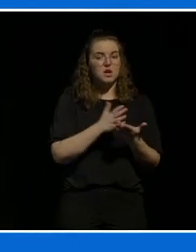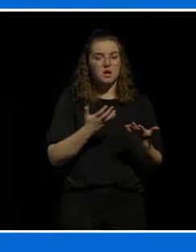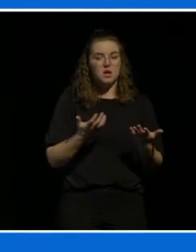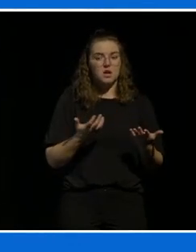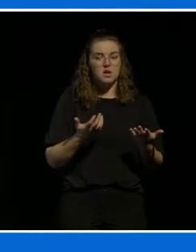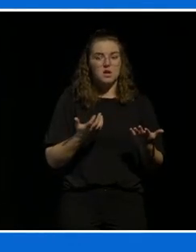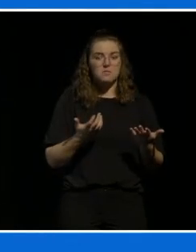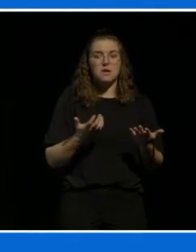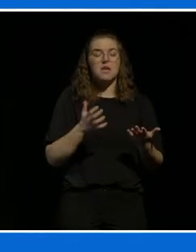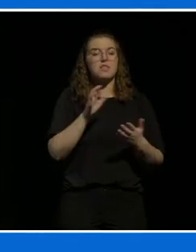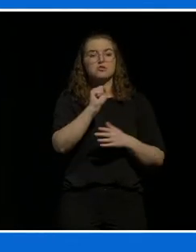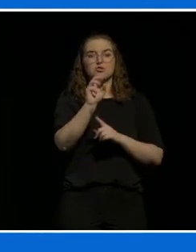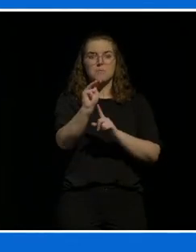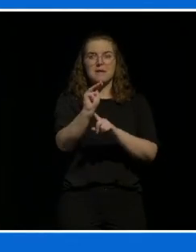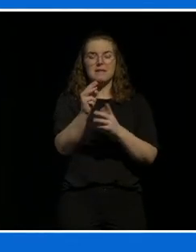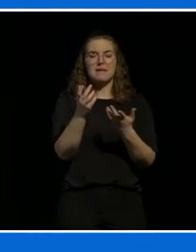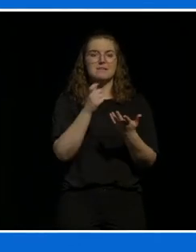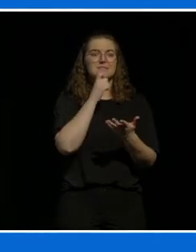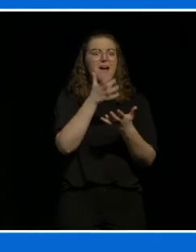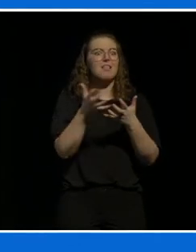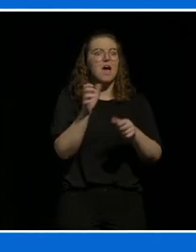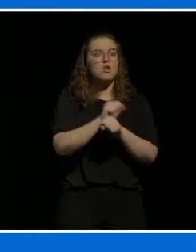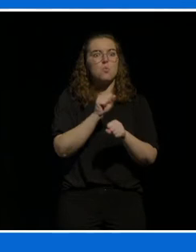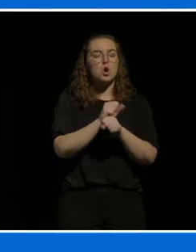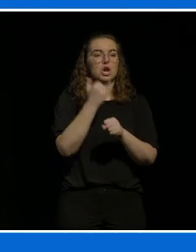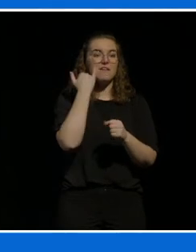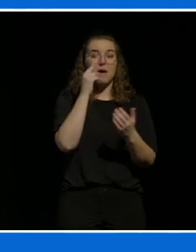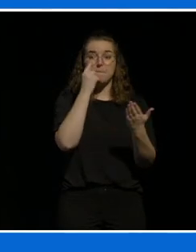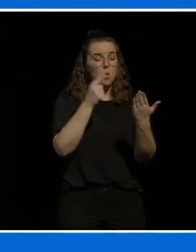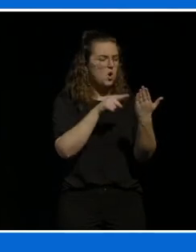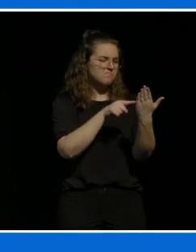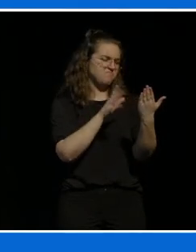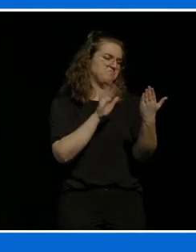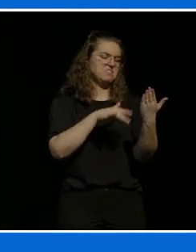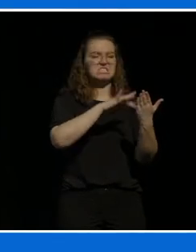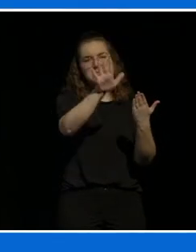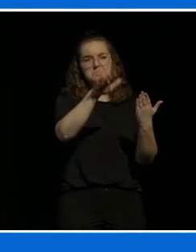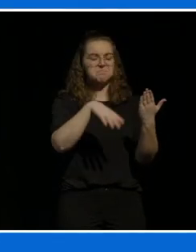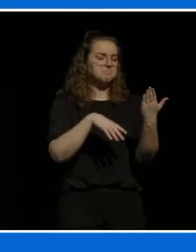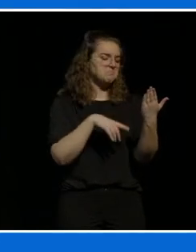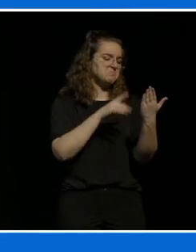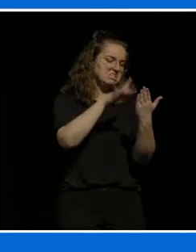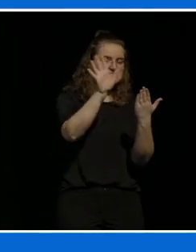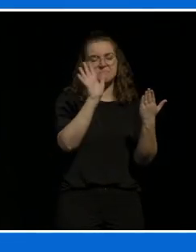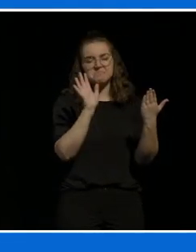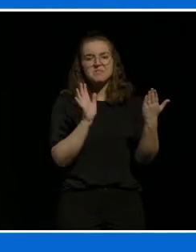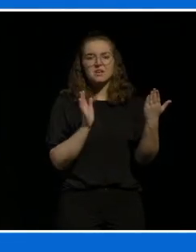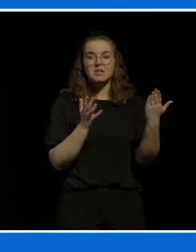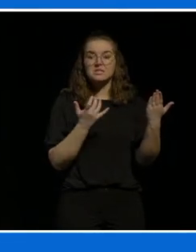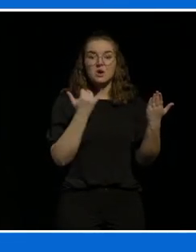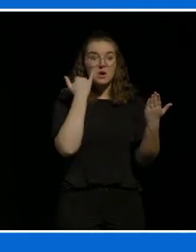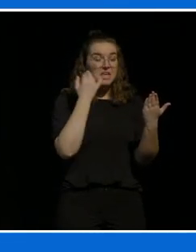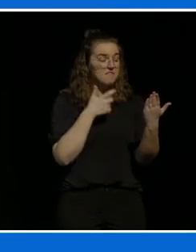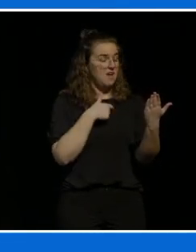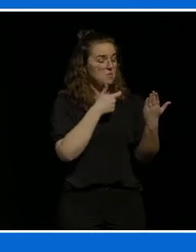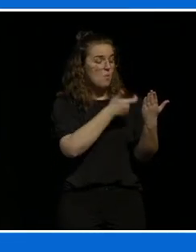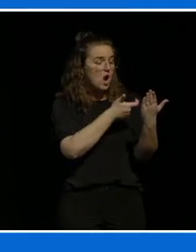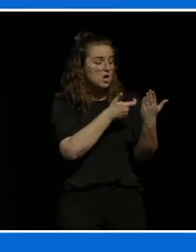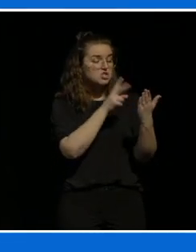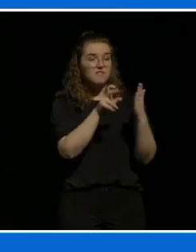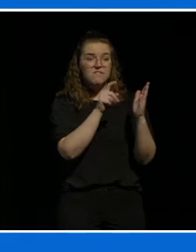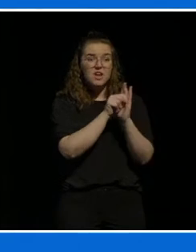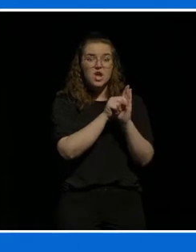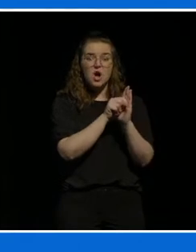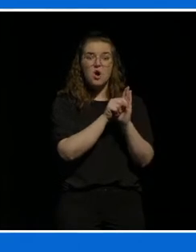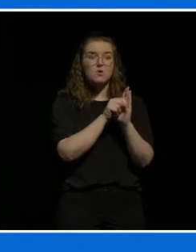getting dopamine hits, right? So if I'm bored by a video, I can just skip it, and like I don't want to like put in the work. So if I see a video about someone posting a